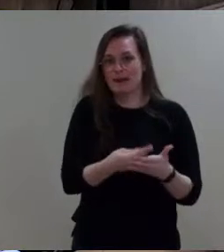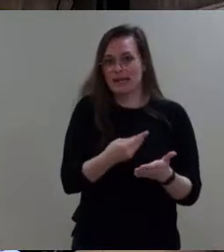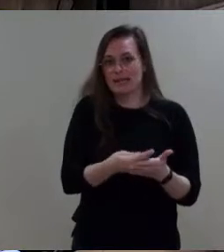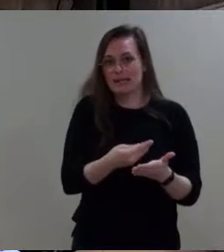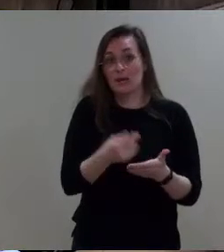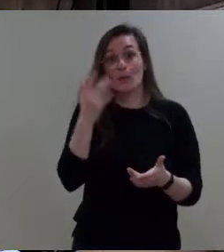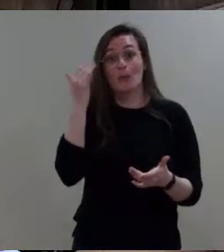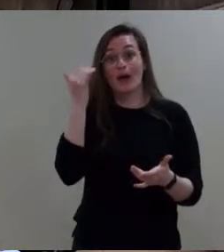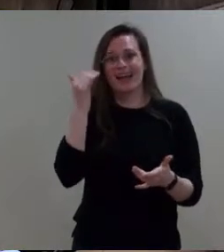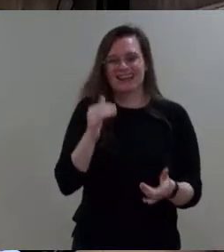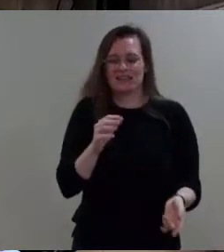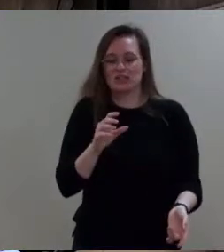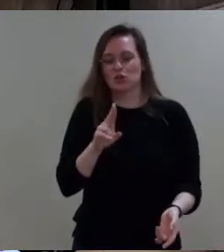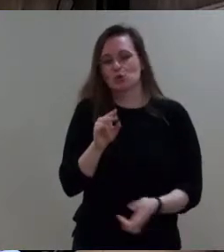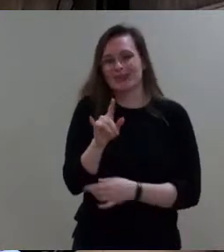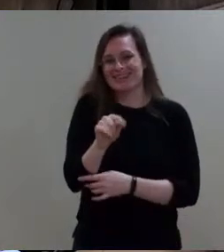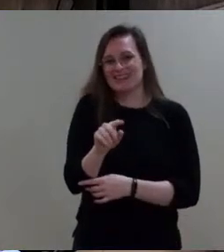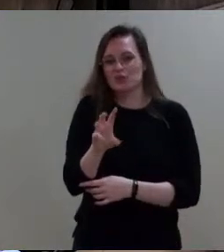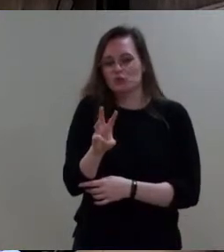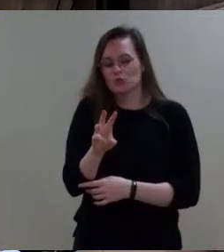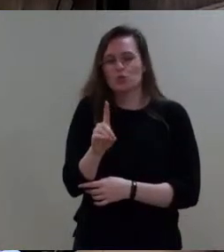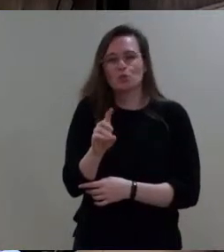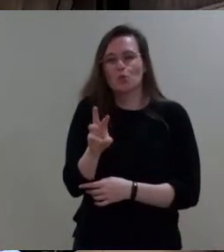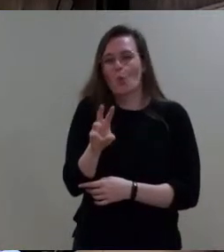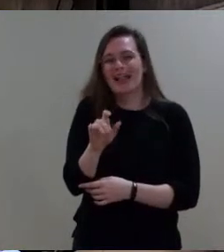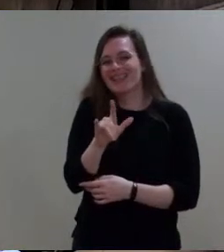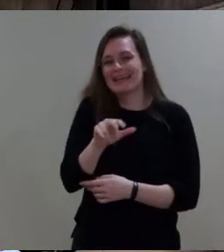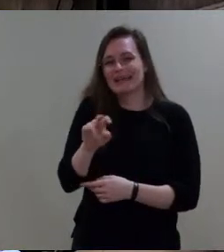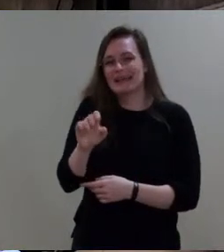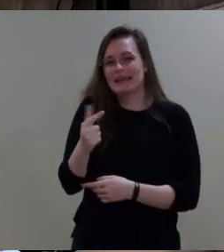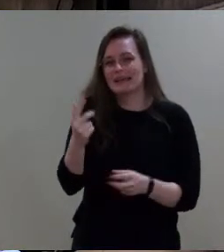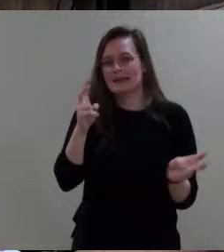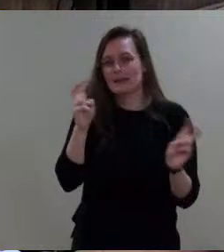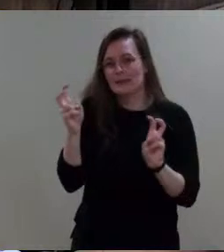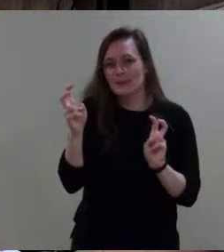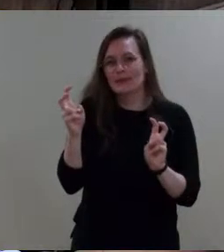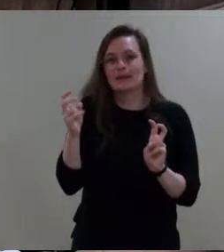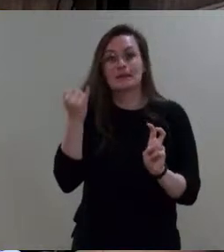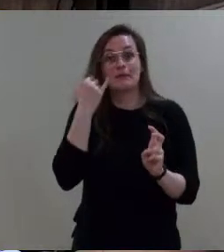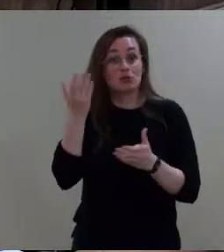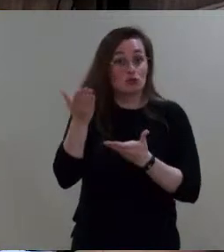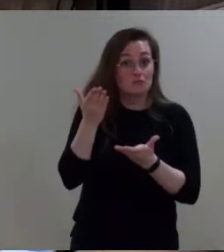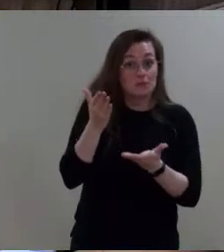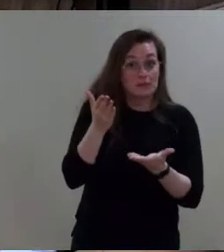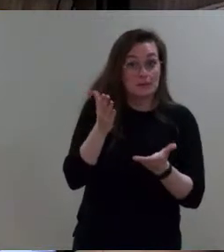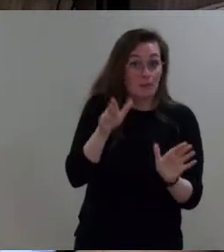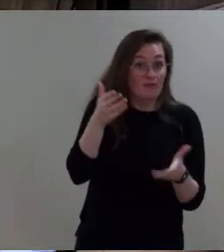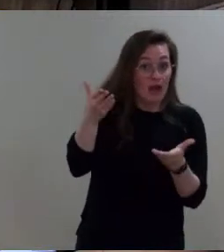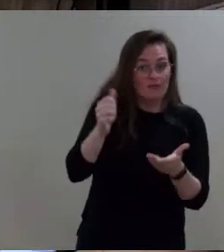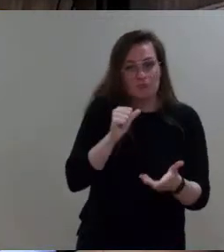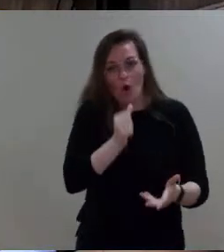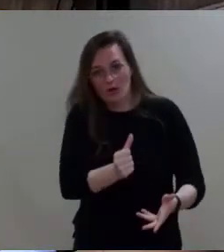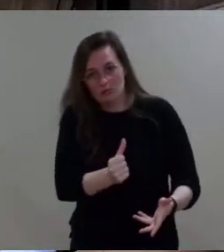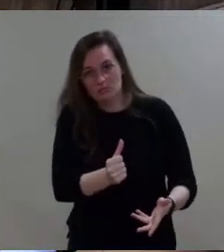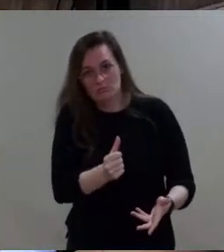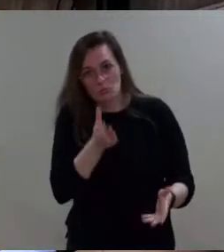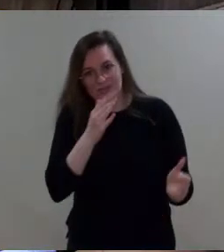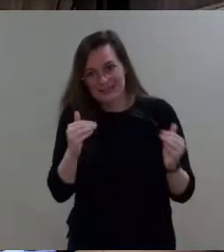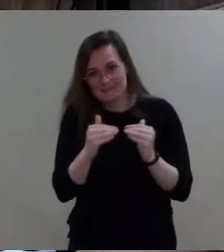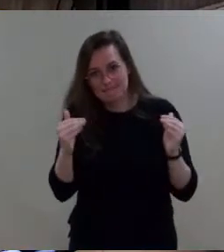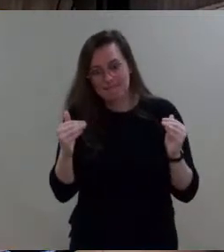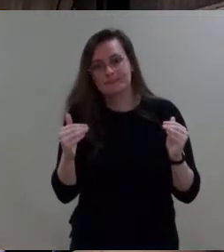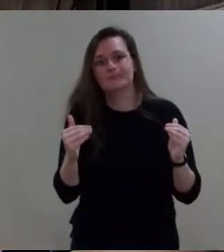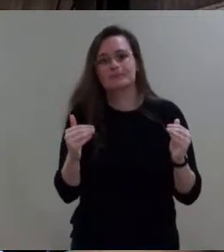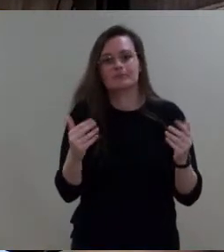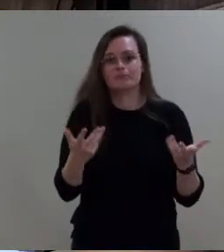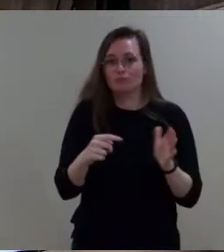or population, regardless of whether they provide any services in the area. So certainly around the